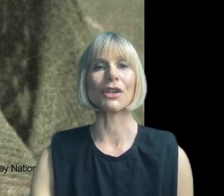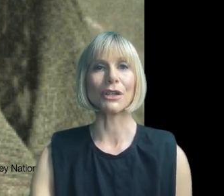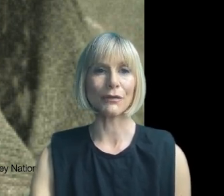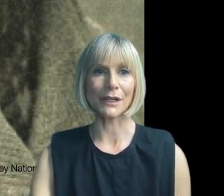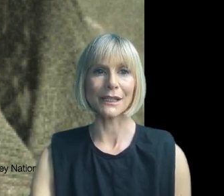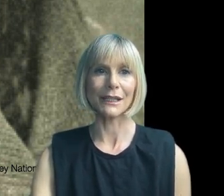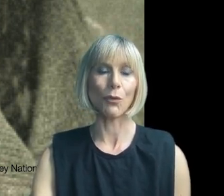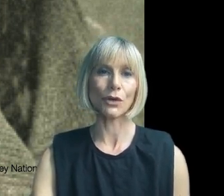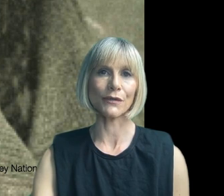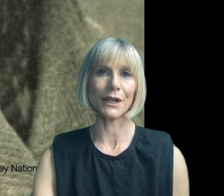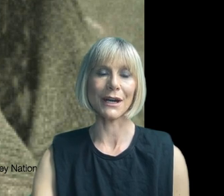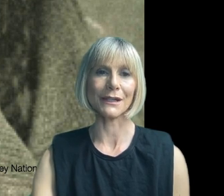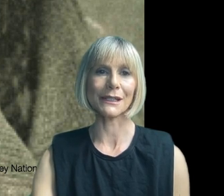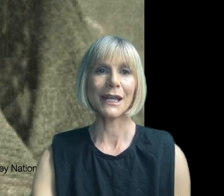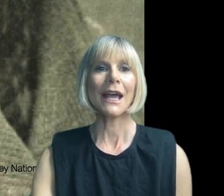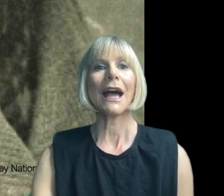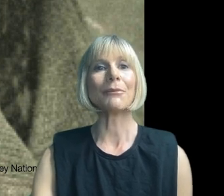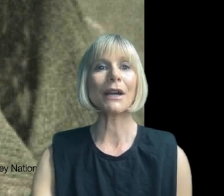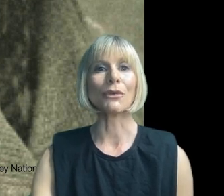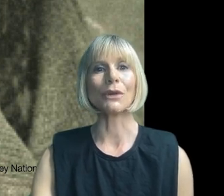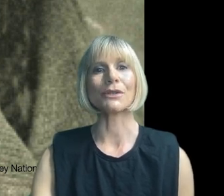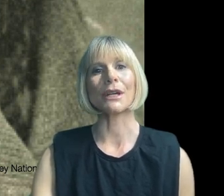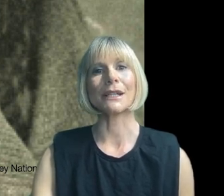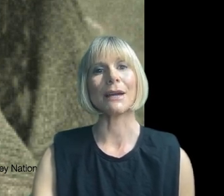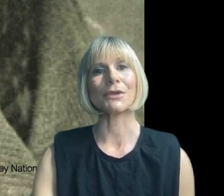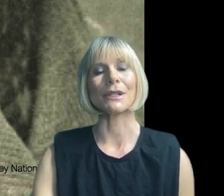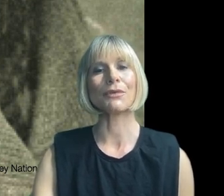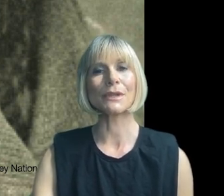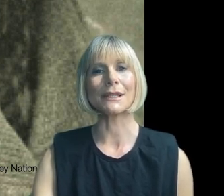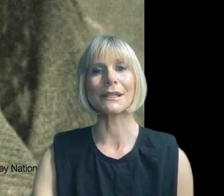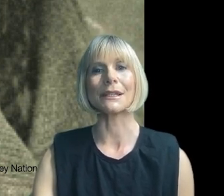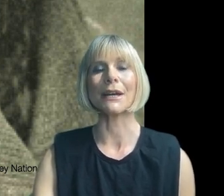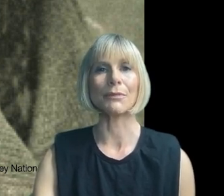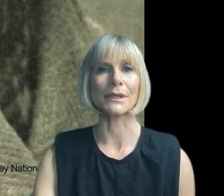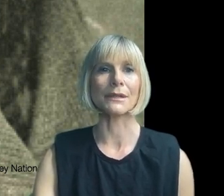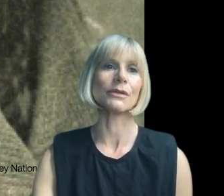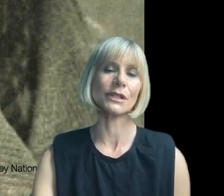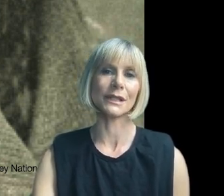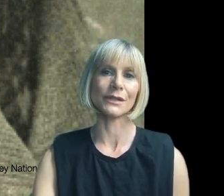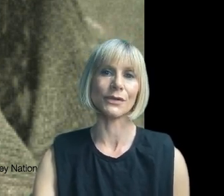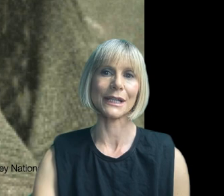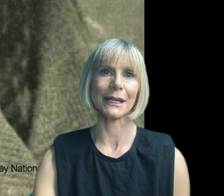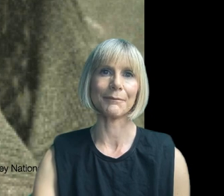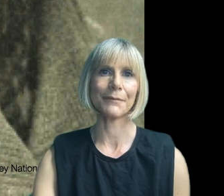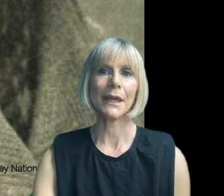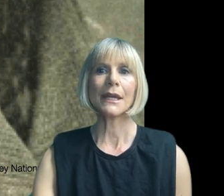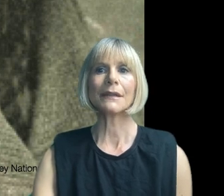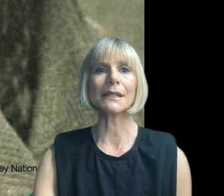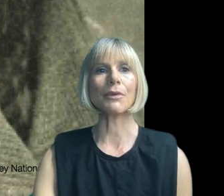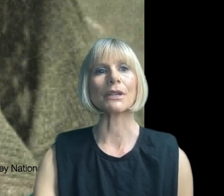Technological University in Waterford, Ireland and my role in trying to capture its processes and outputs through digital storytelling.